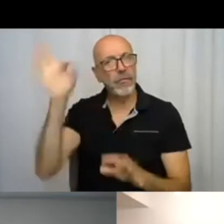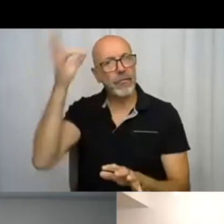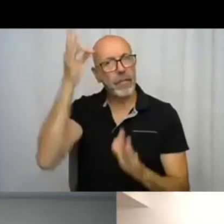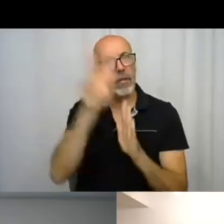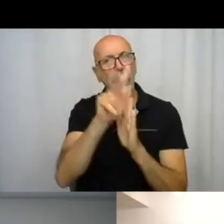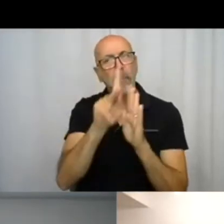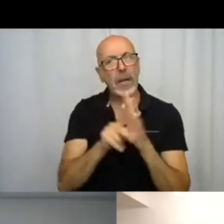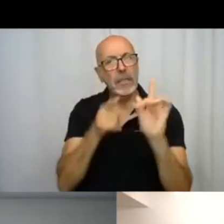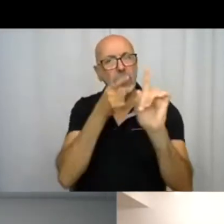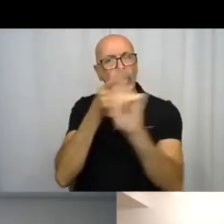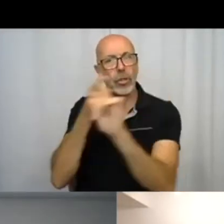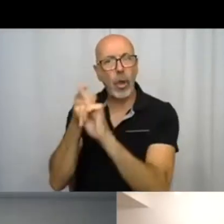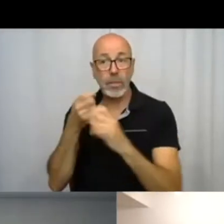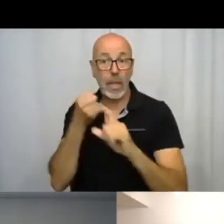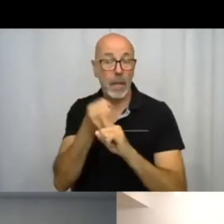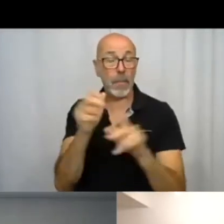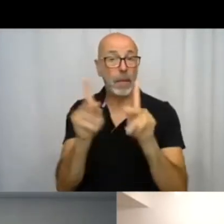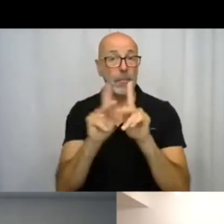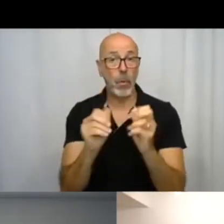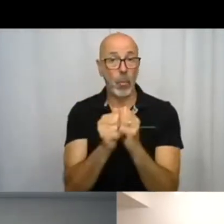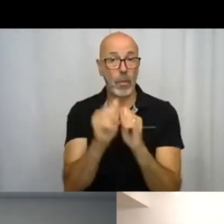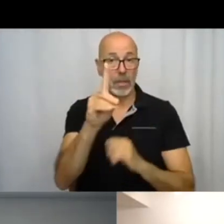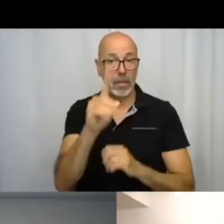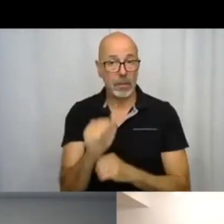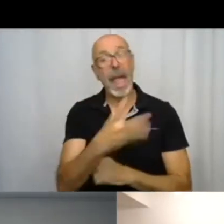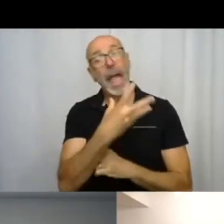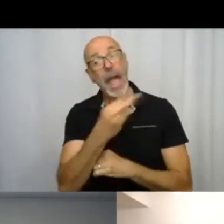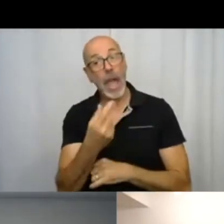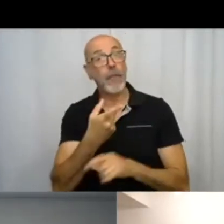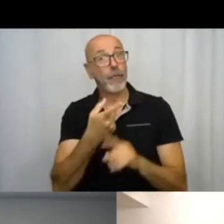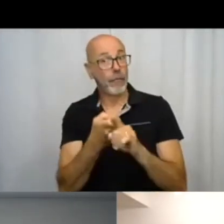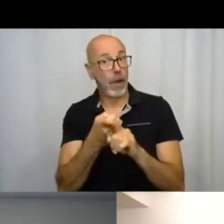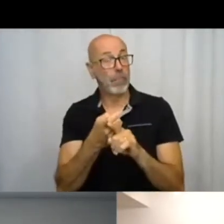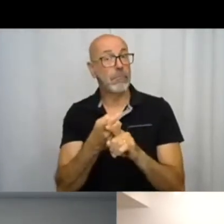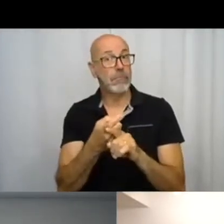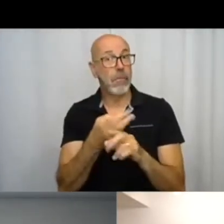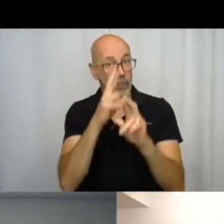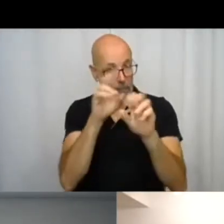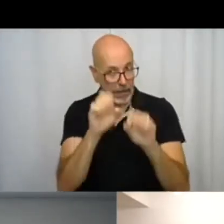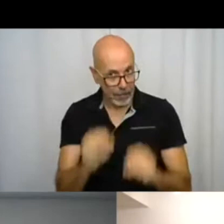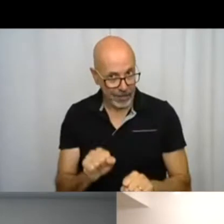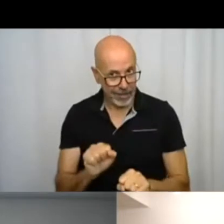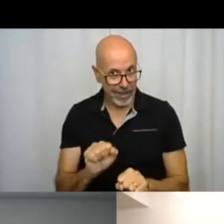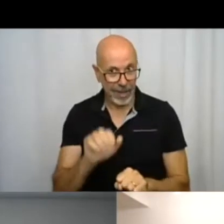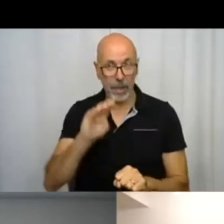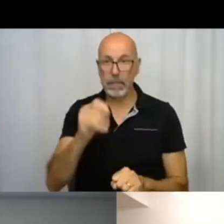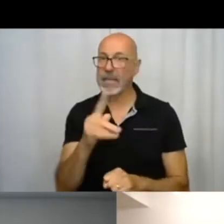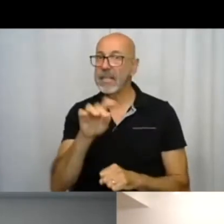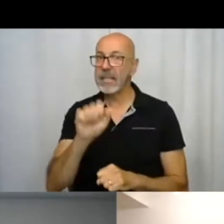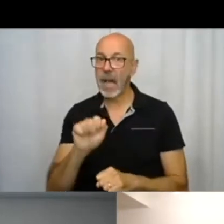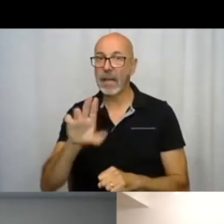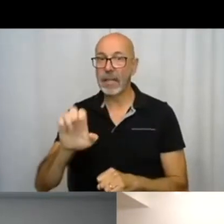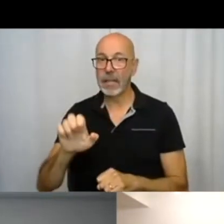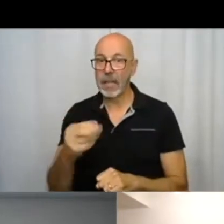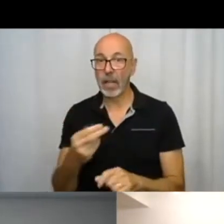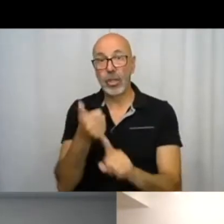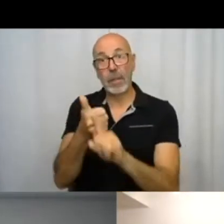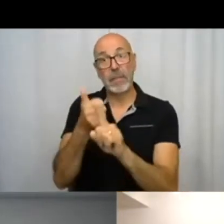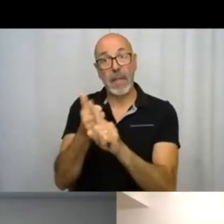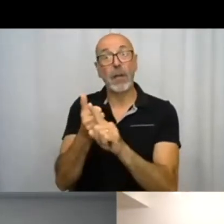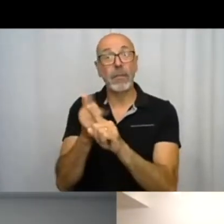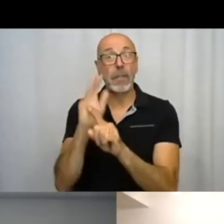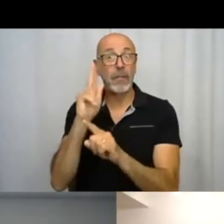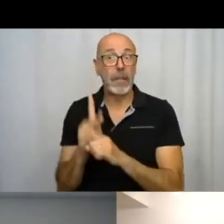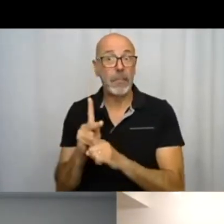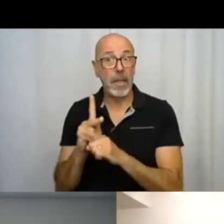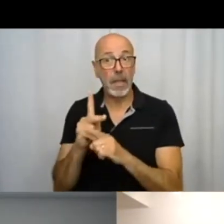people with disabilities. And also from RespectAbility today, we have Matan Koch, who's our VP of Workforce Programs and Faith Inclusion.